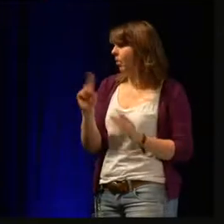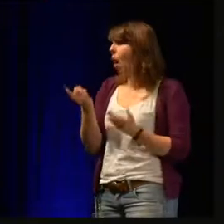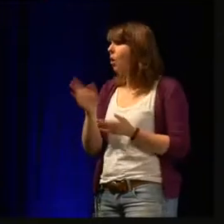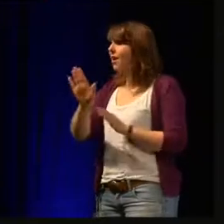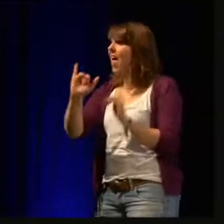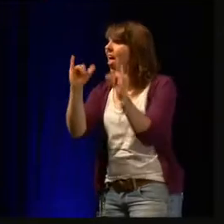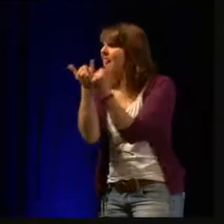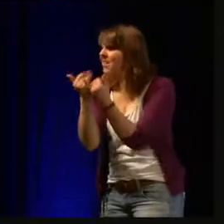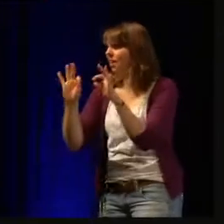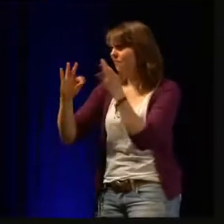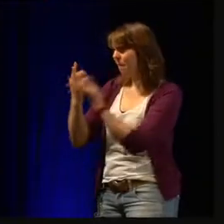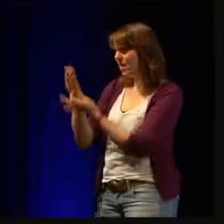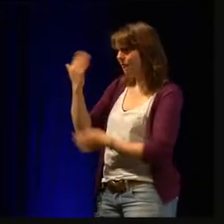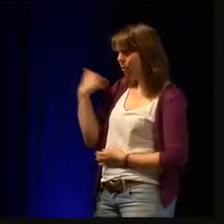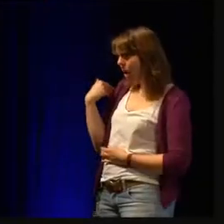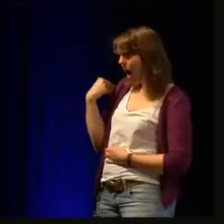Or